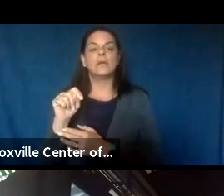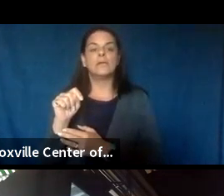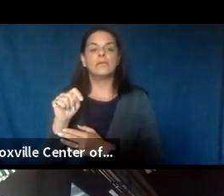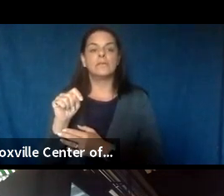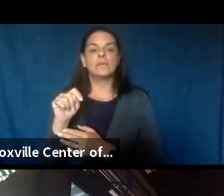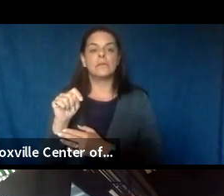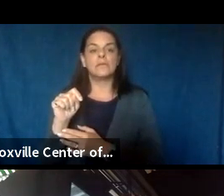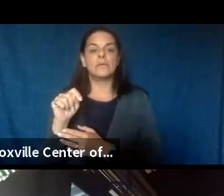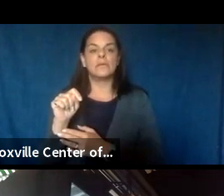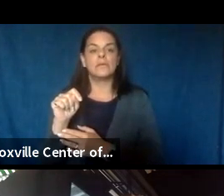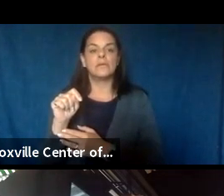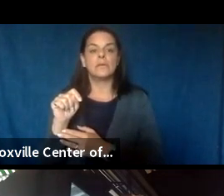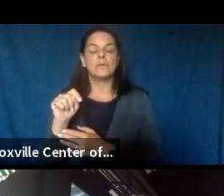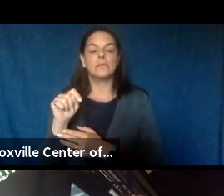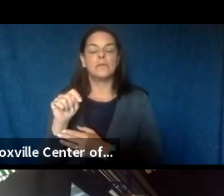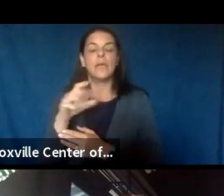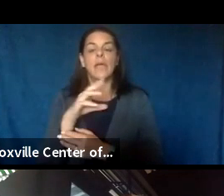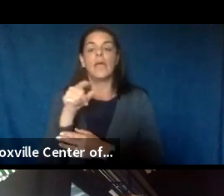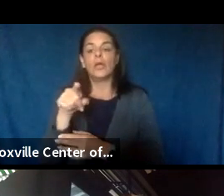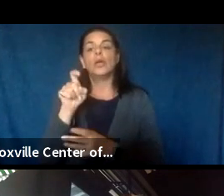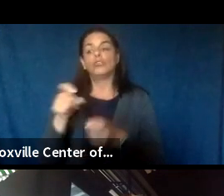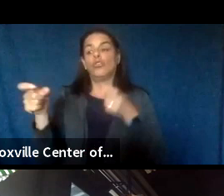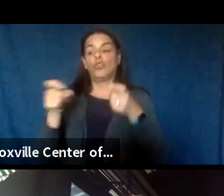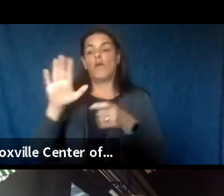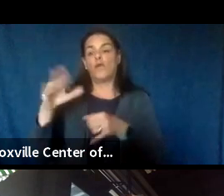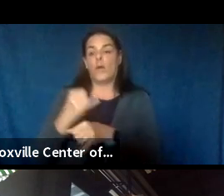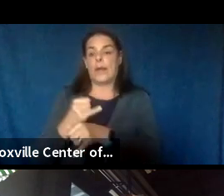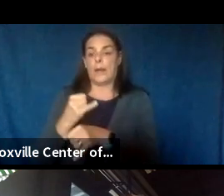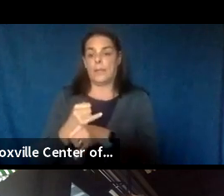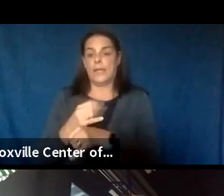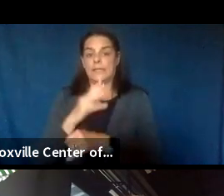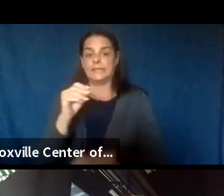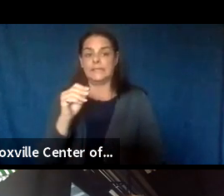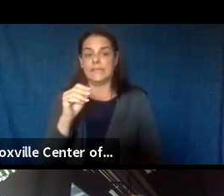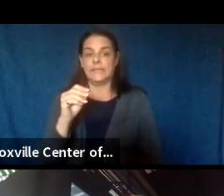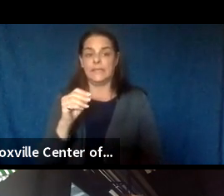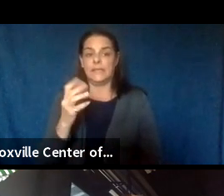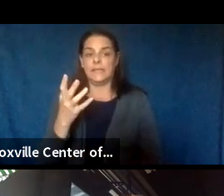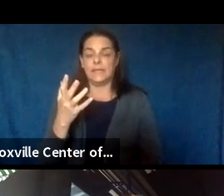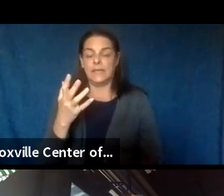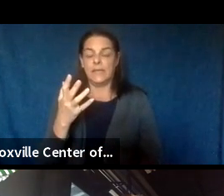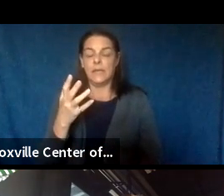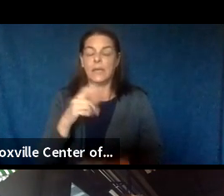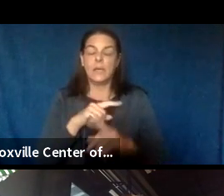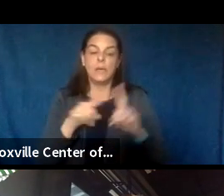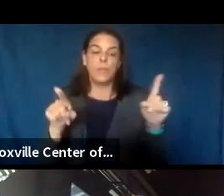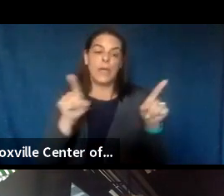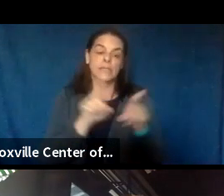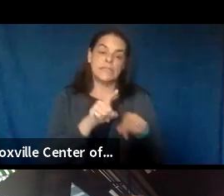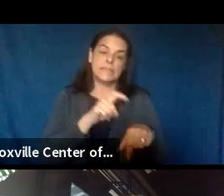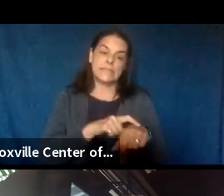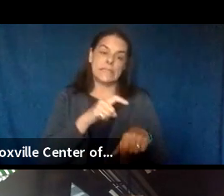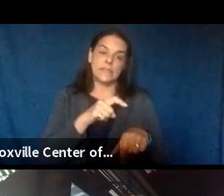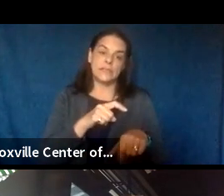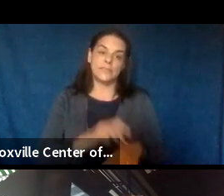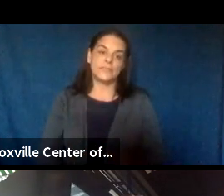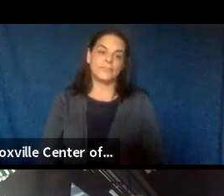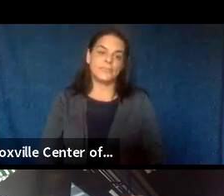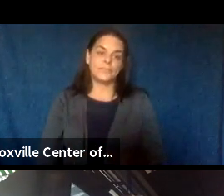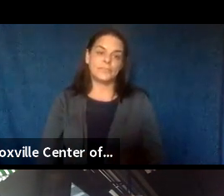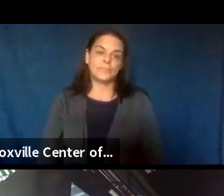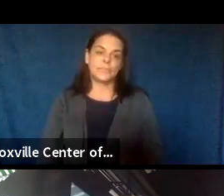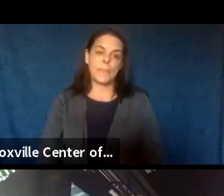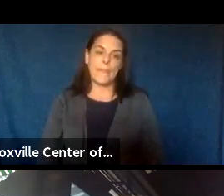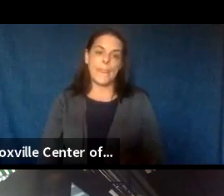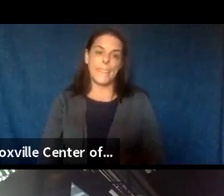you should be governing your campus and not that. But at the same time, if there's any if it would help you